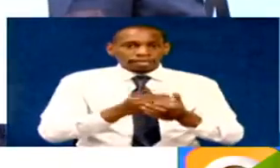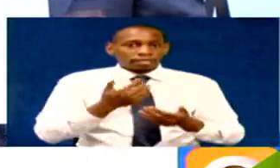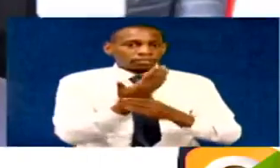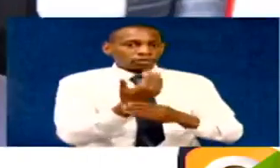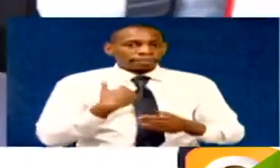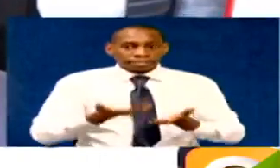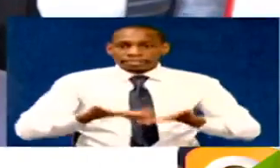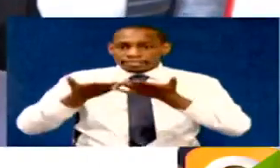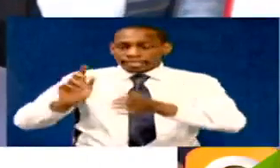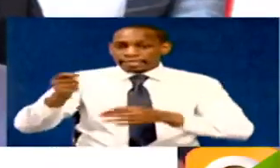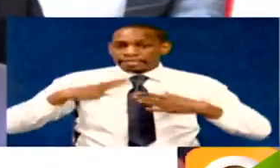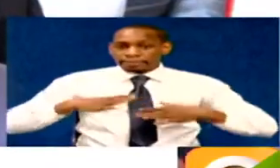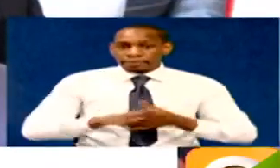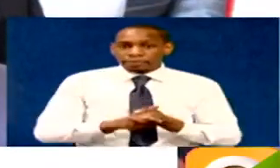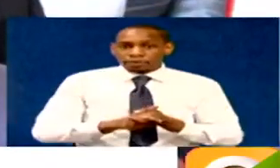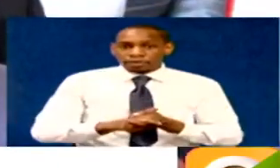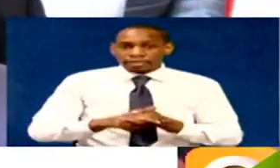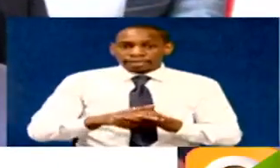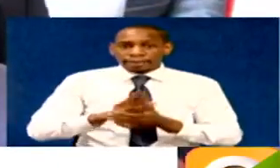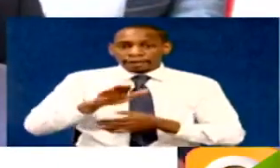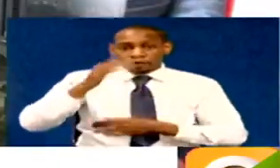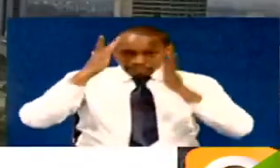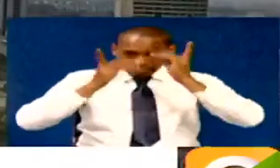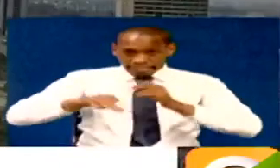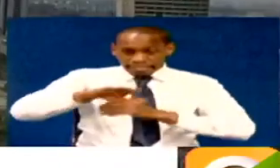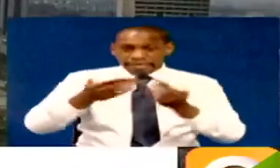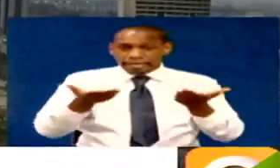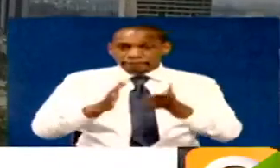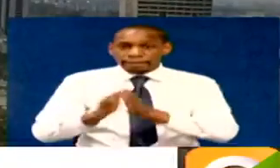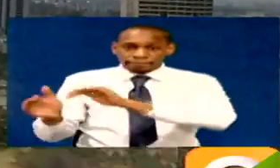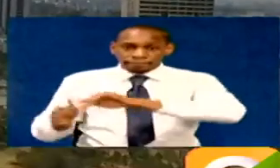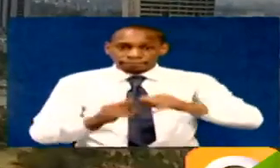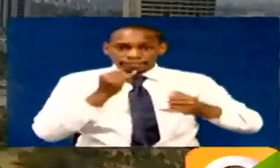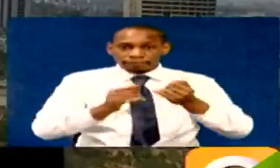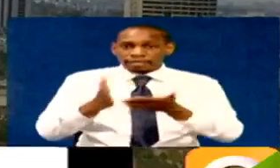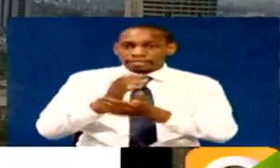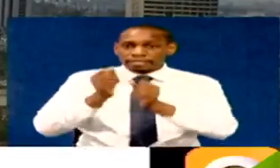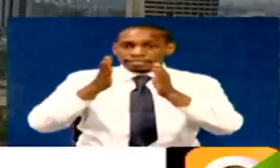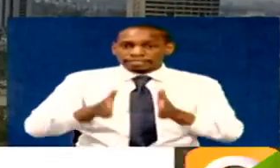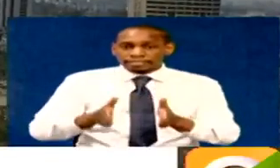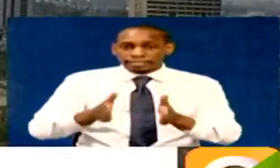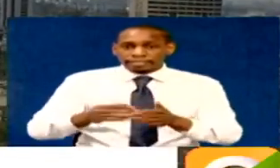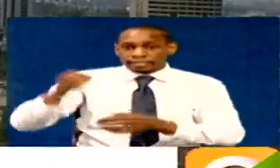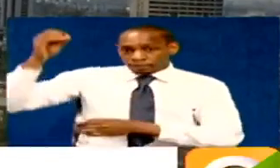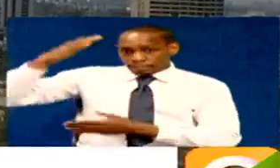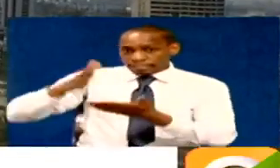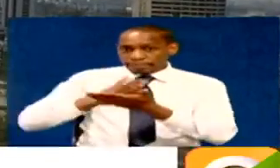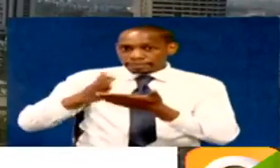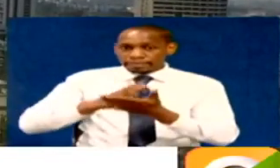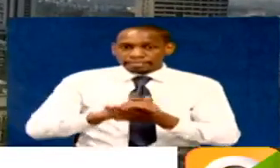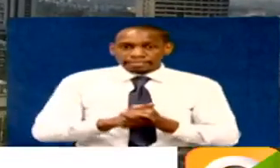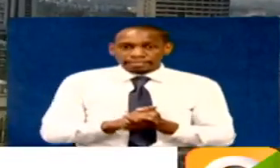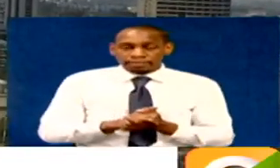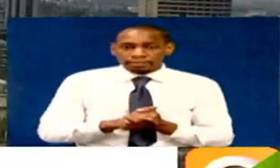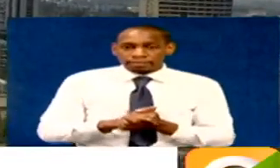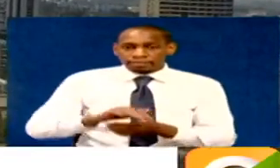documents delivered to Kenyans at an address of their choice. Finally, stakeholders in the energy sector have launched the